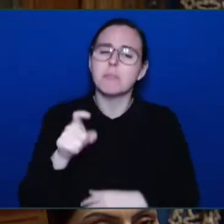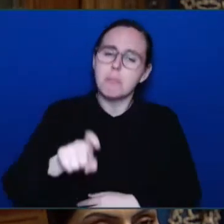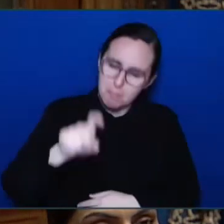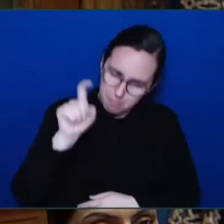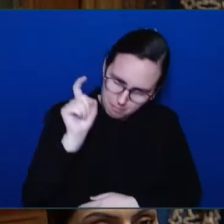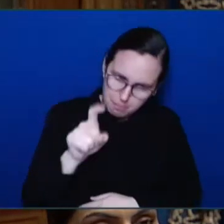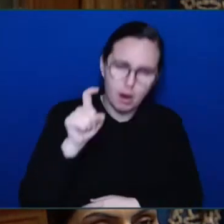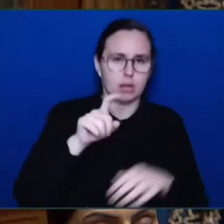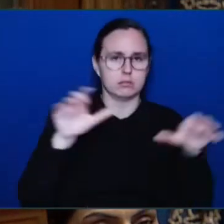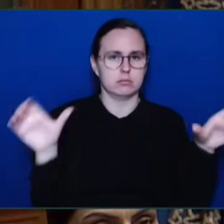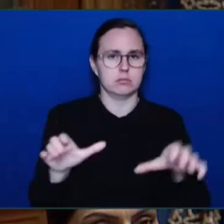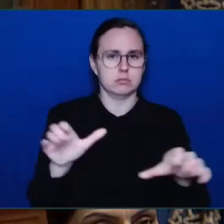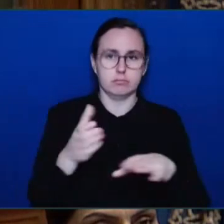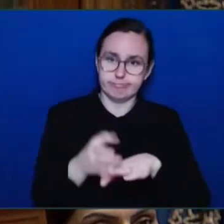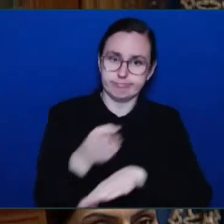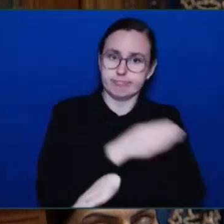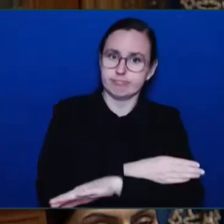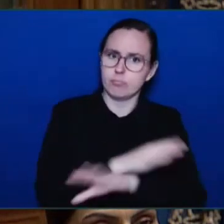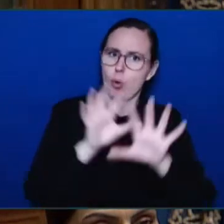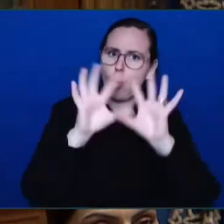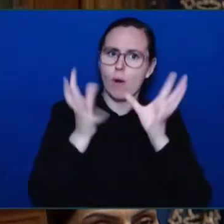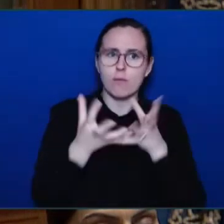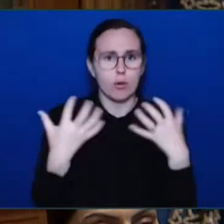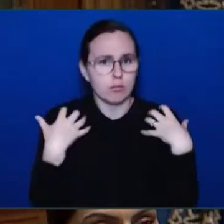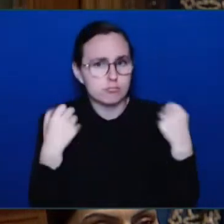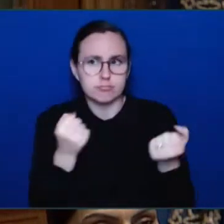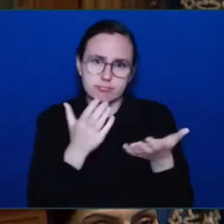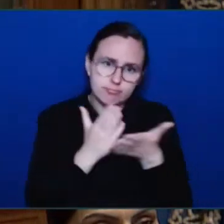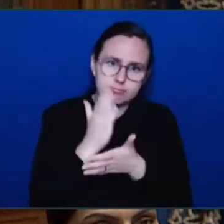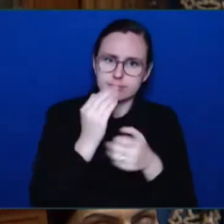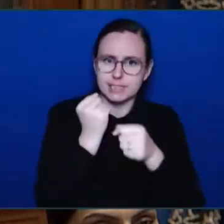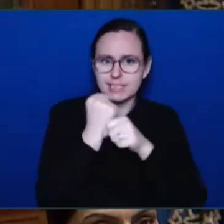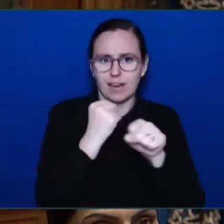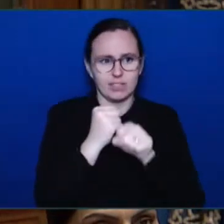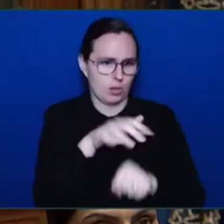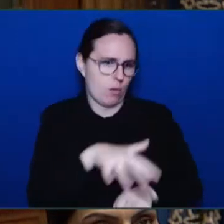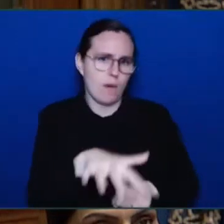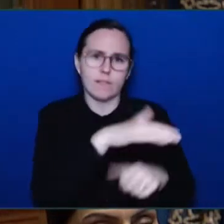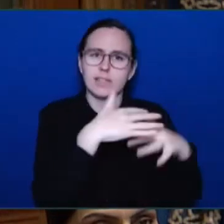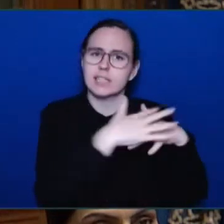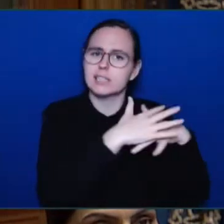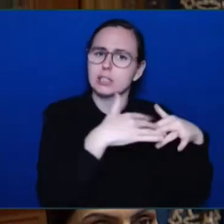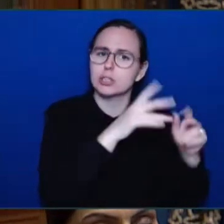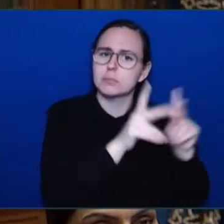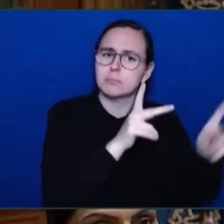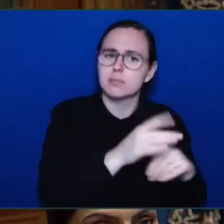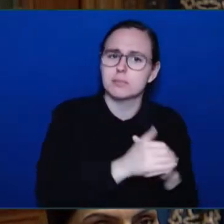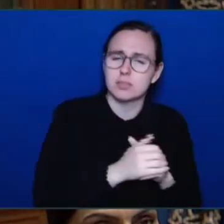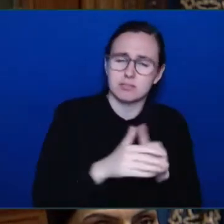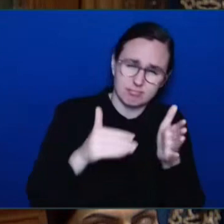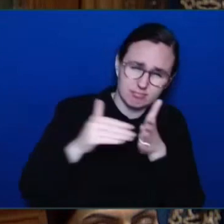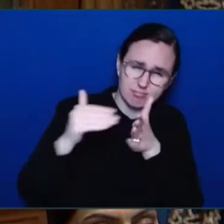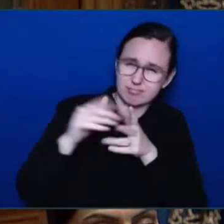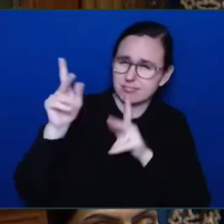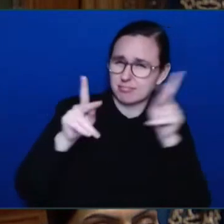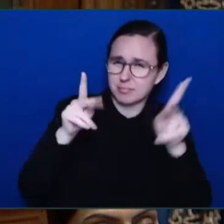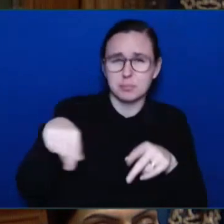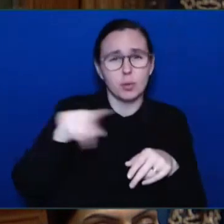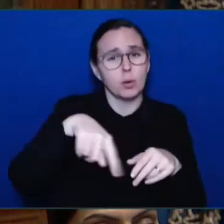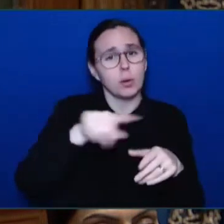peoples. The thousands of missing and murdered, including Carol Ruby Davis, Shaylana Lewis